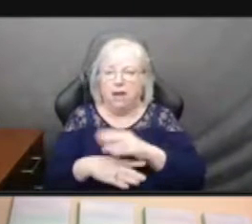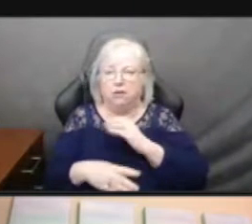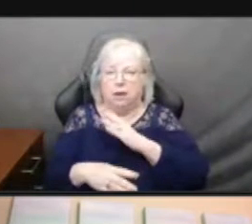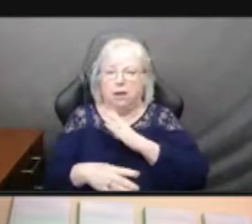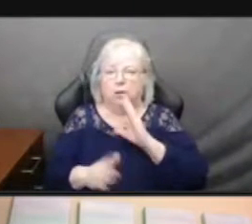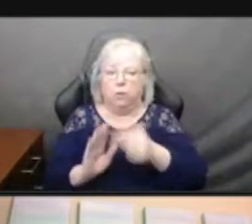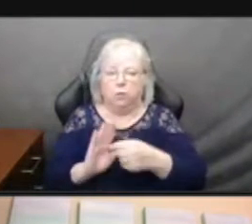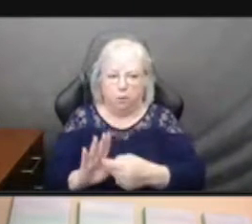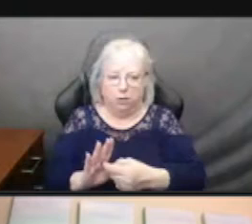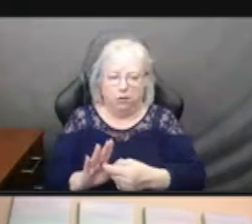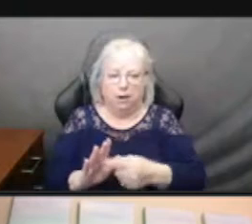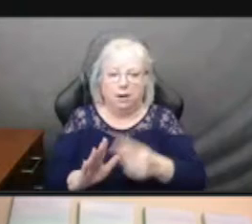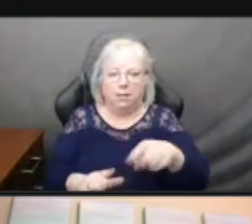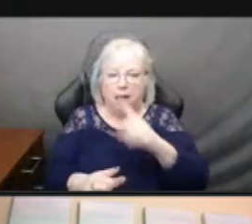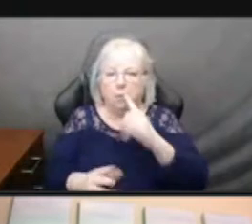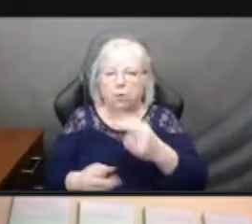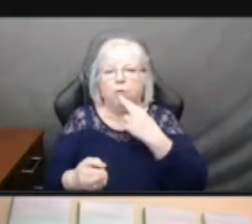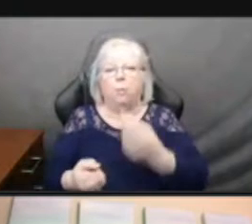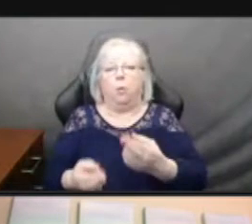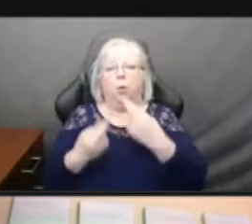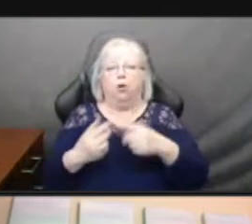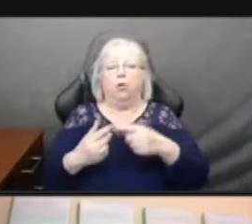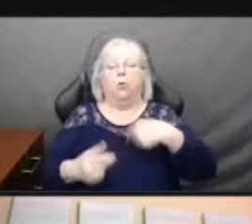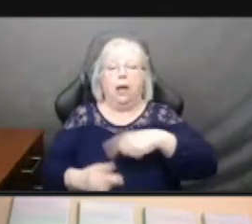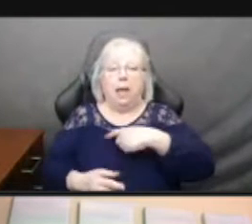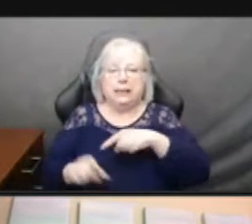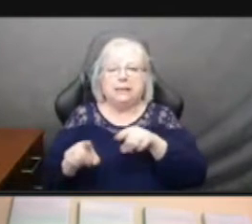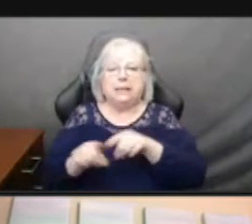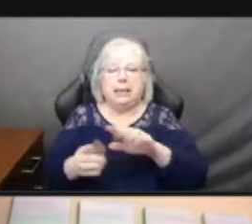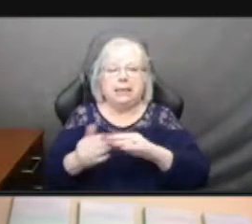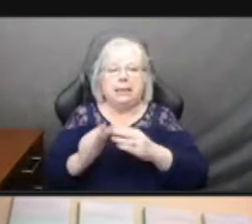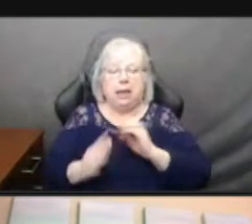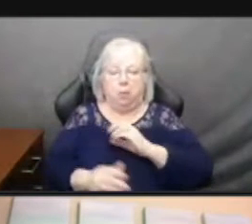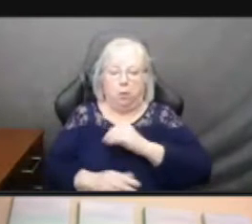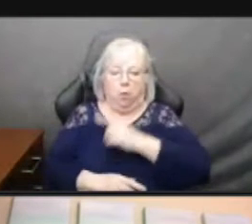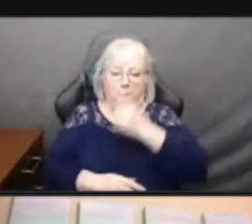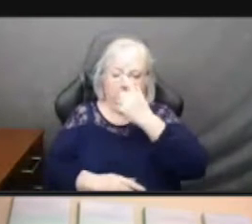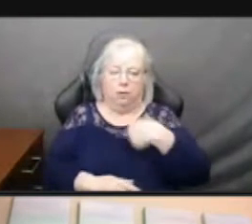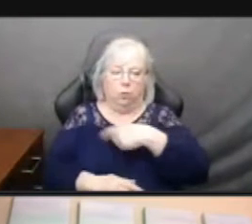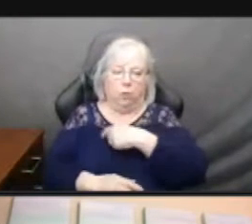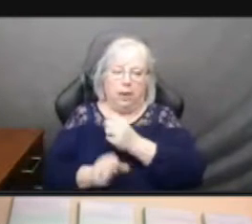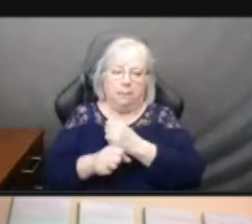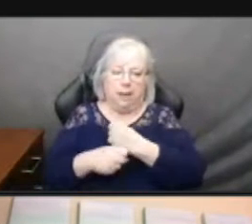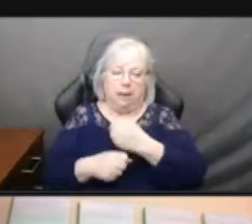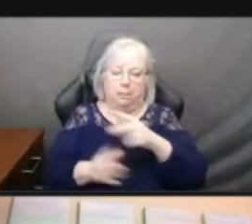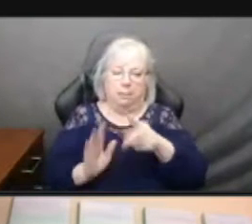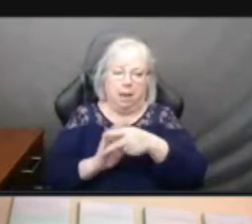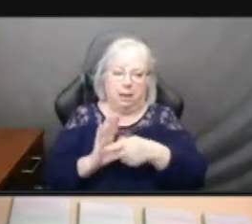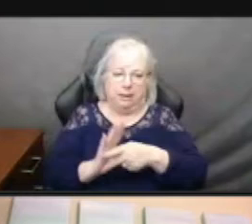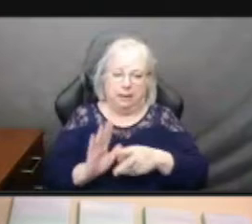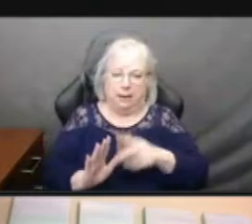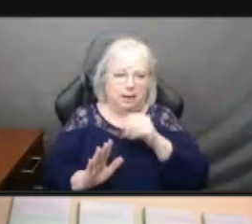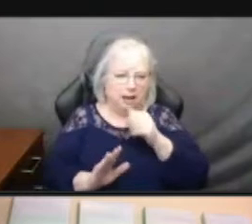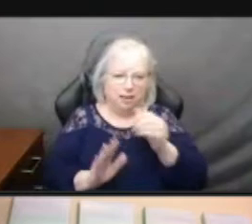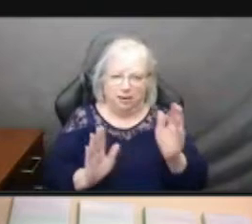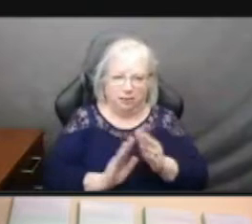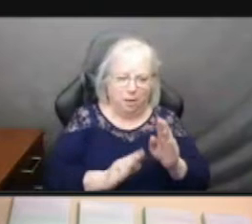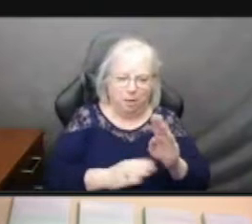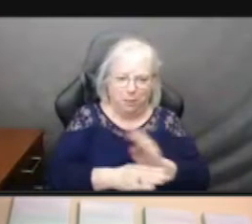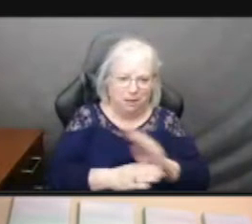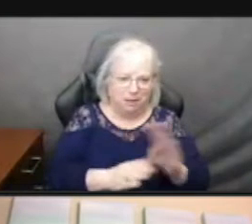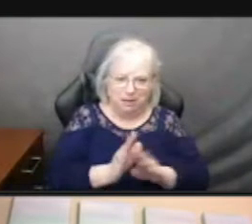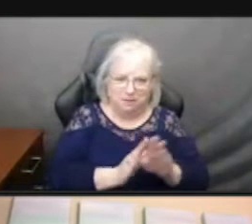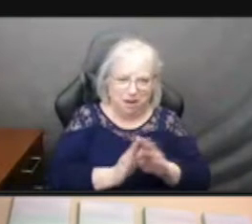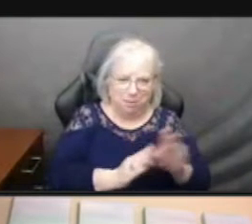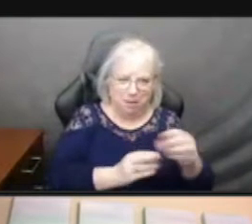going to report to us as a city board because we make policy for the city, not the Small Business Development Office. So I'm not